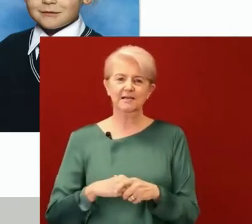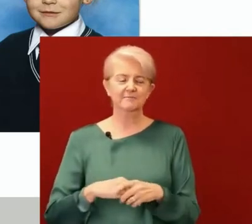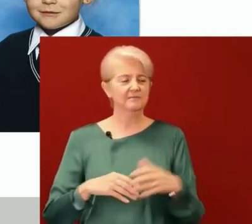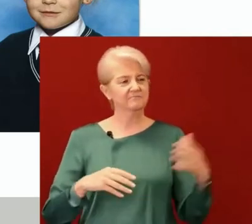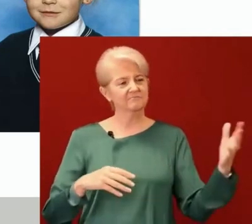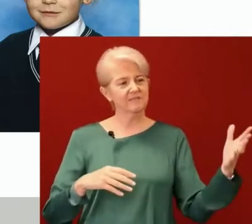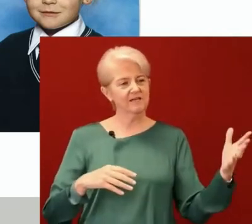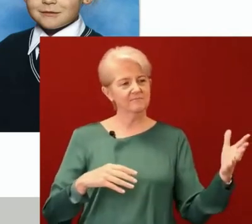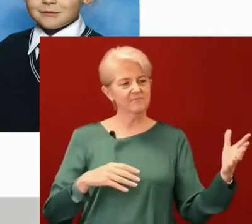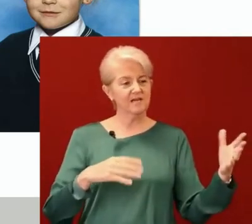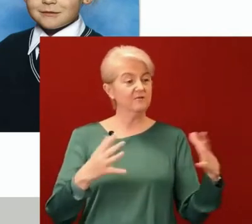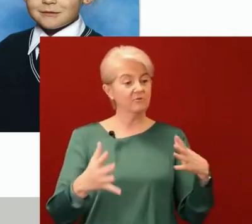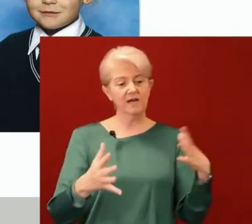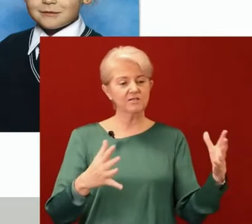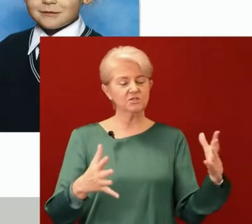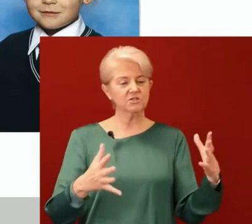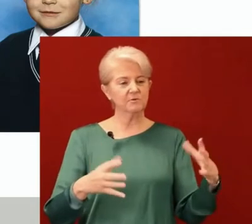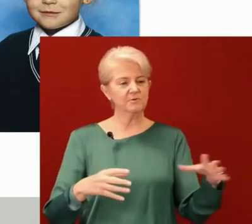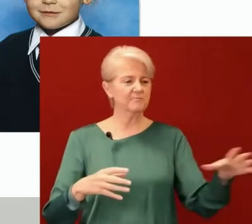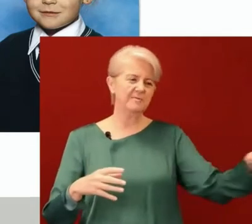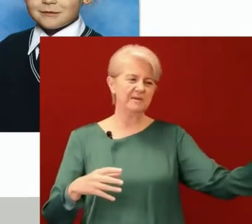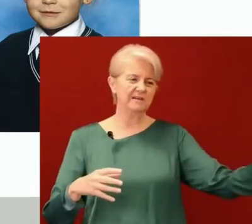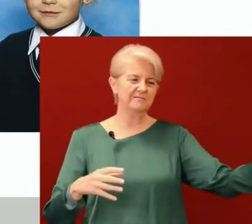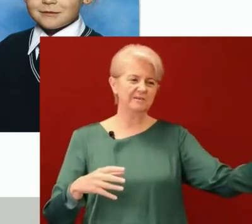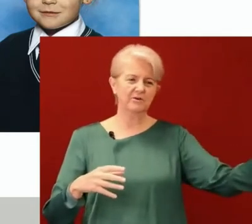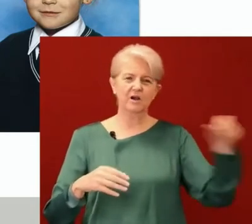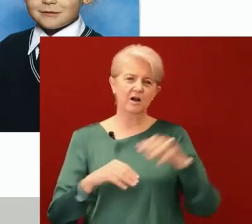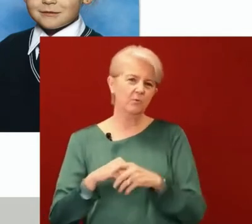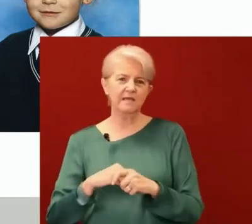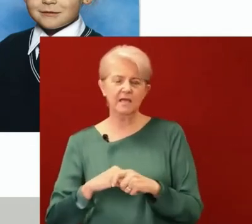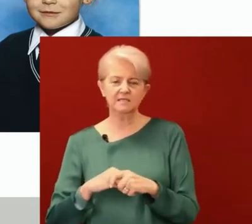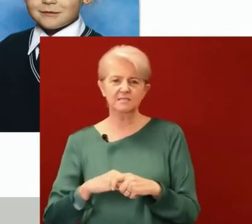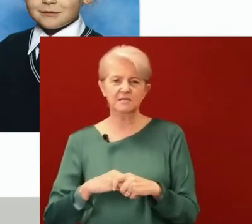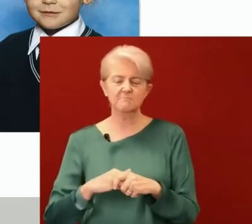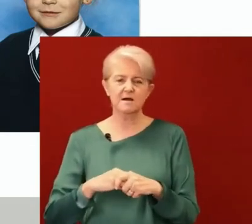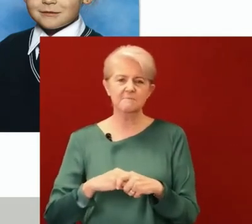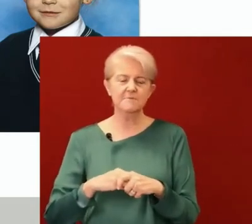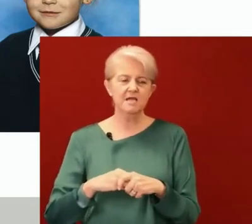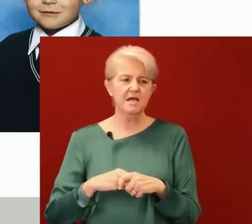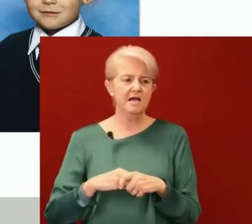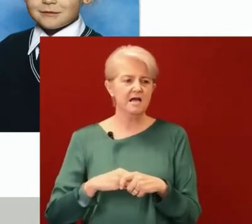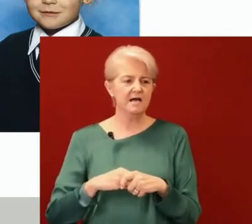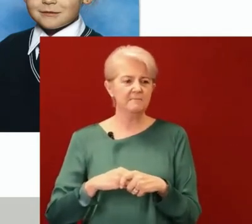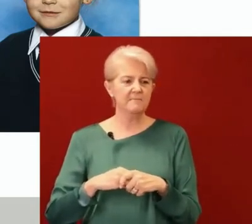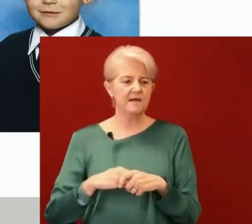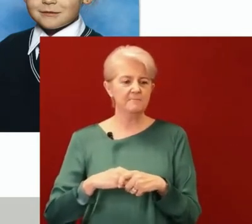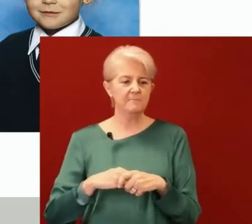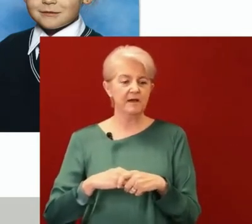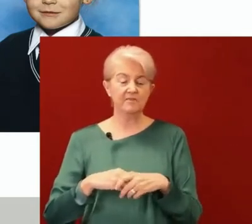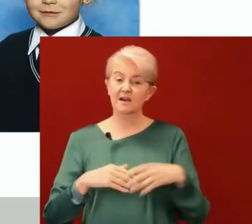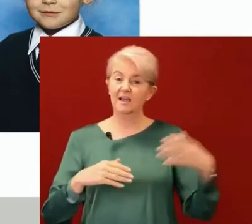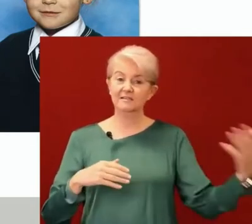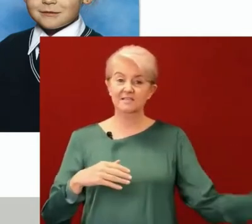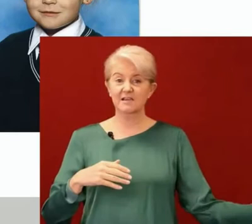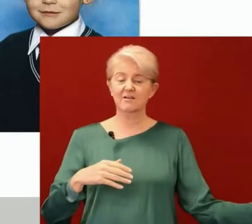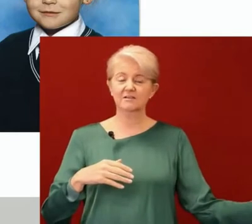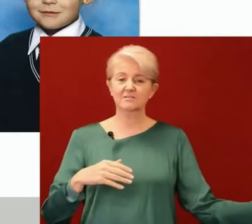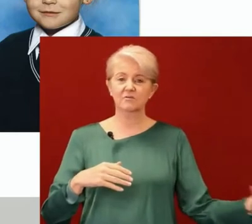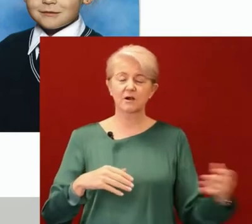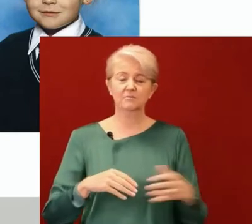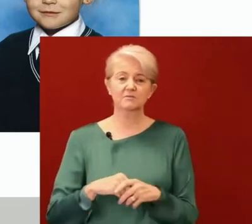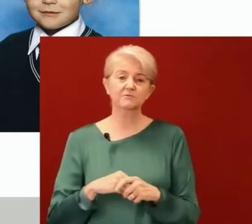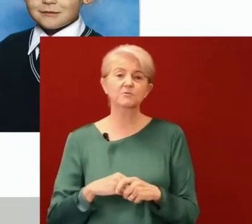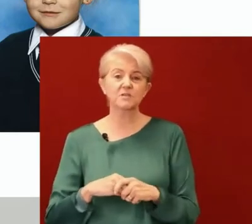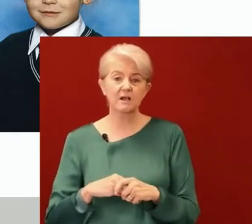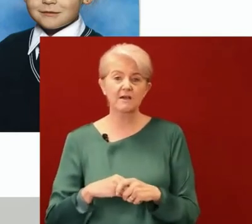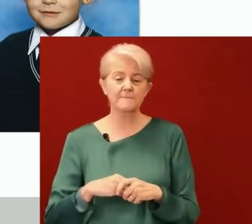and then in a relationship and maybe a weekend stepmom. But then I had Sarah, so